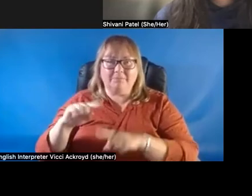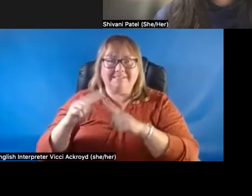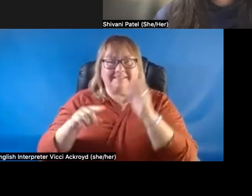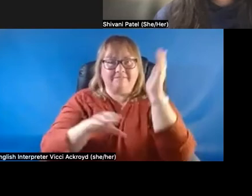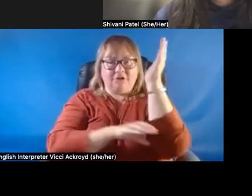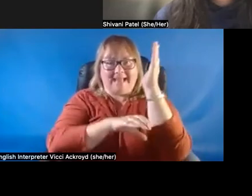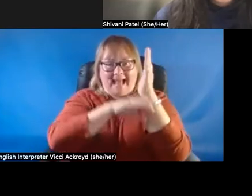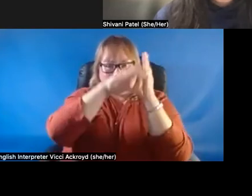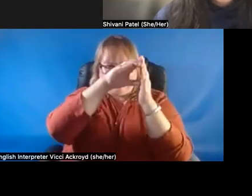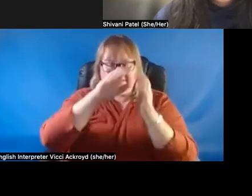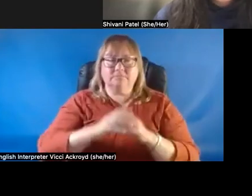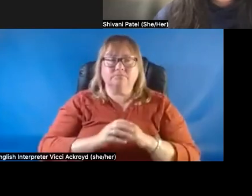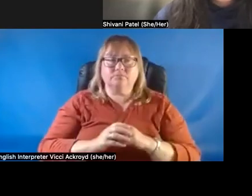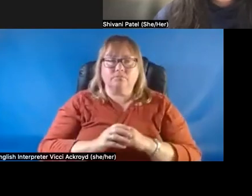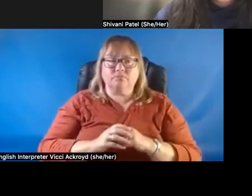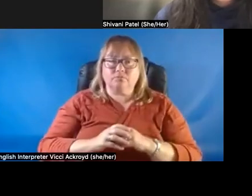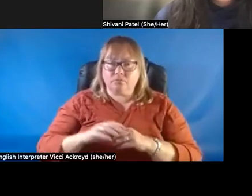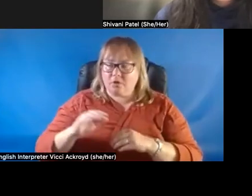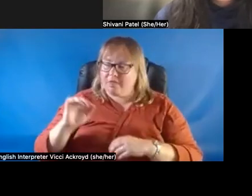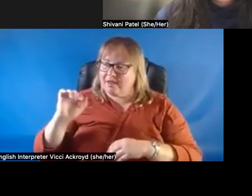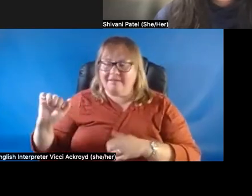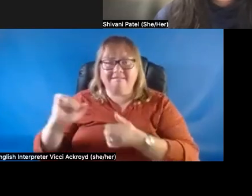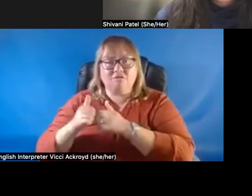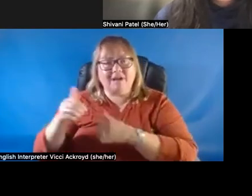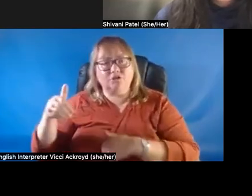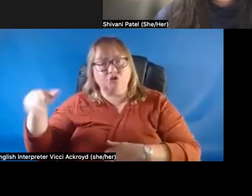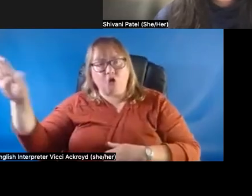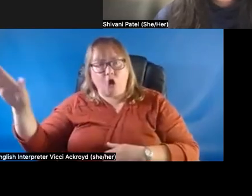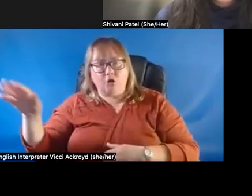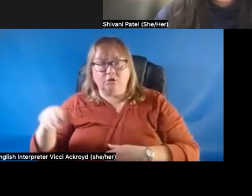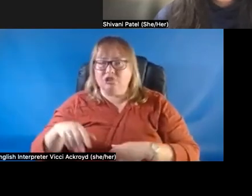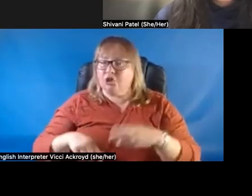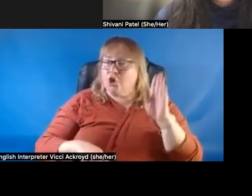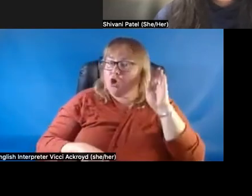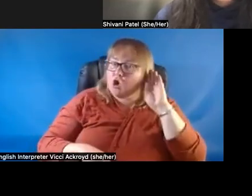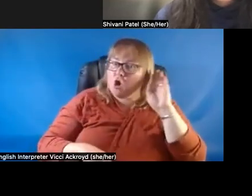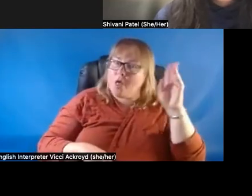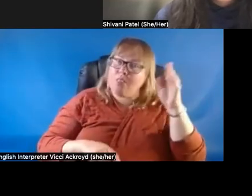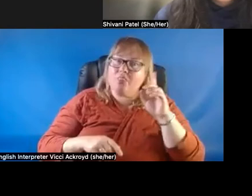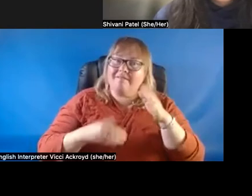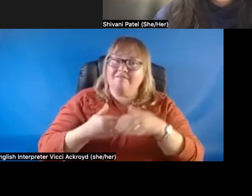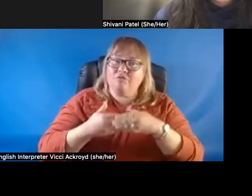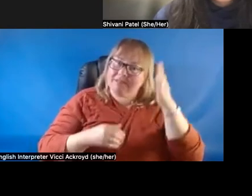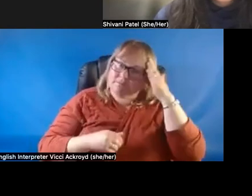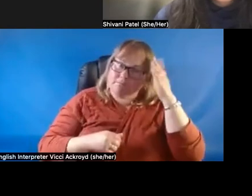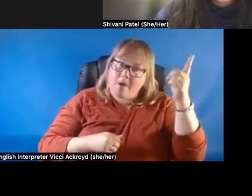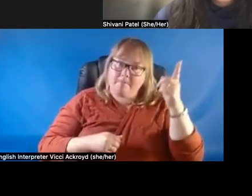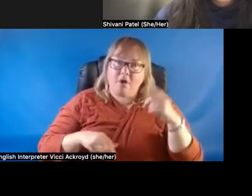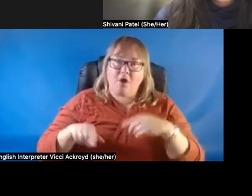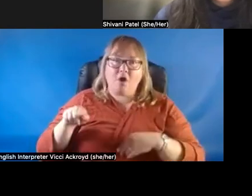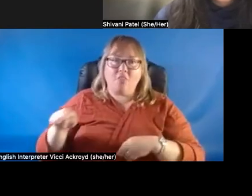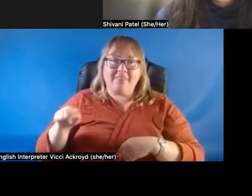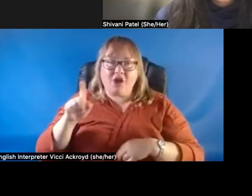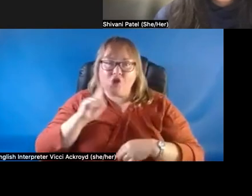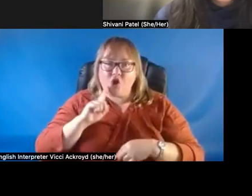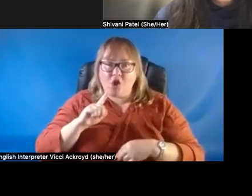And after one of the friends had left, she overheard the other friend's mum say, "Oh, okay, this girl ate from this plate because she's